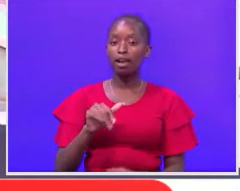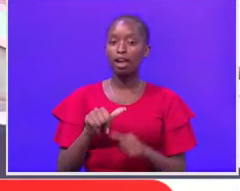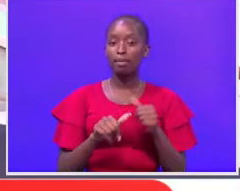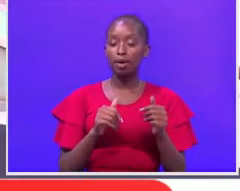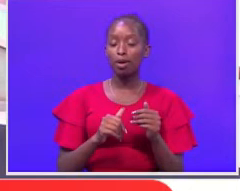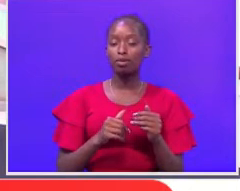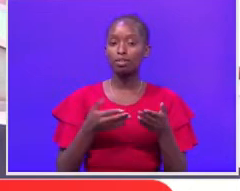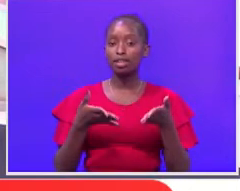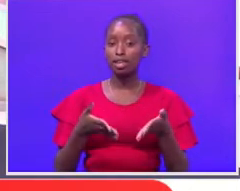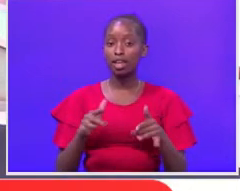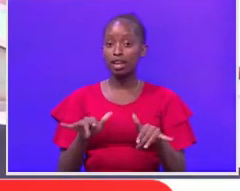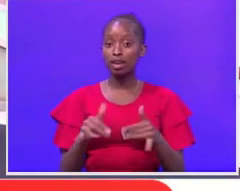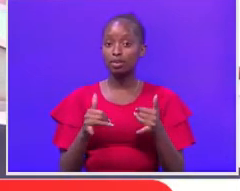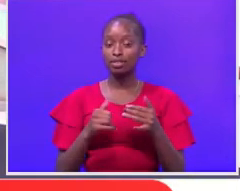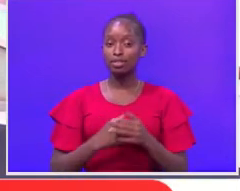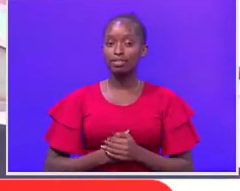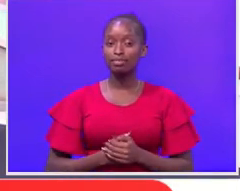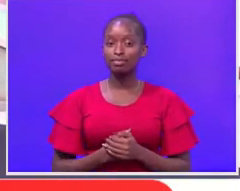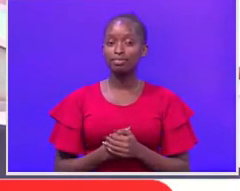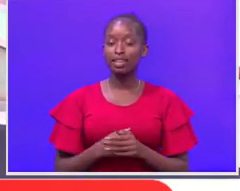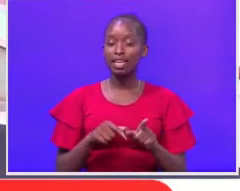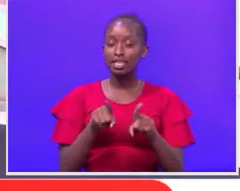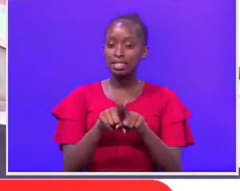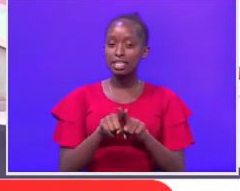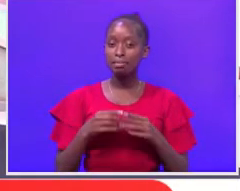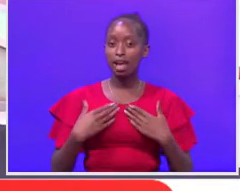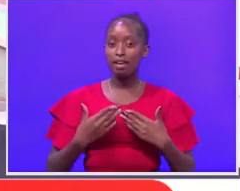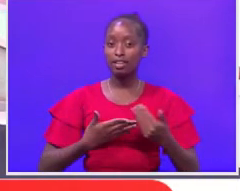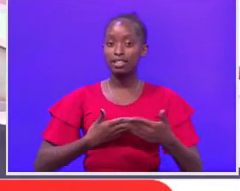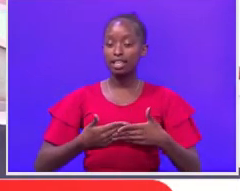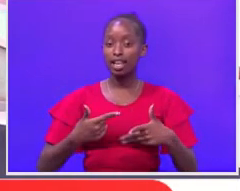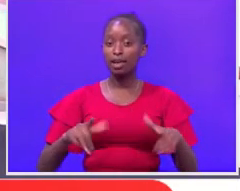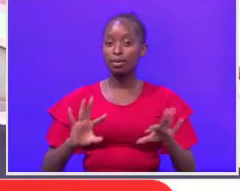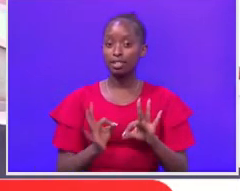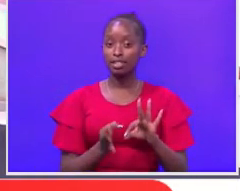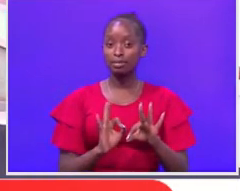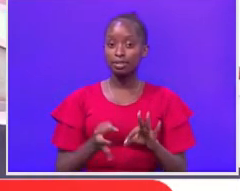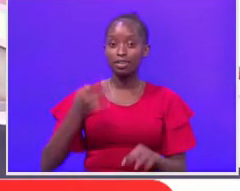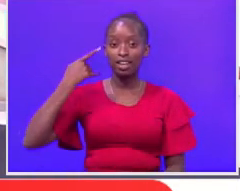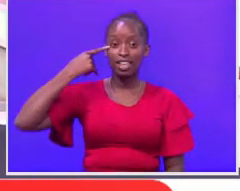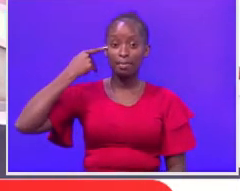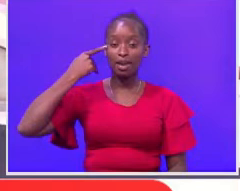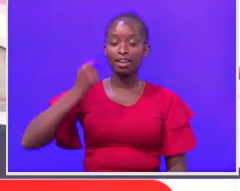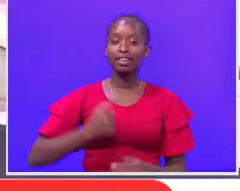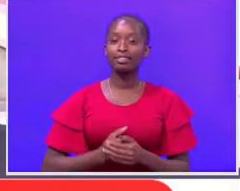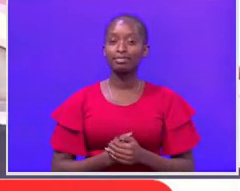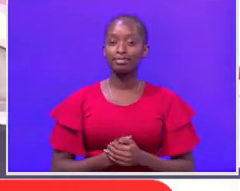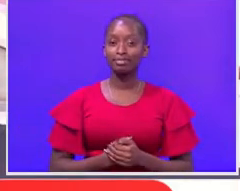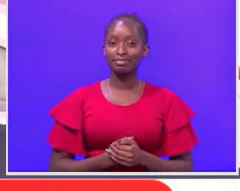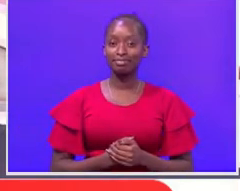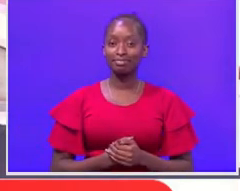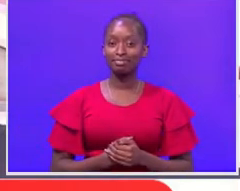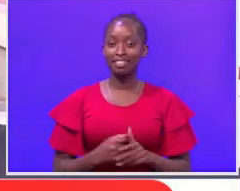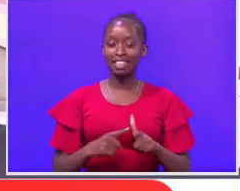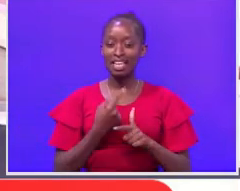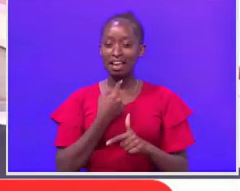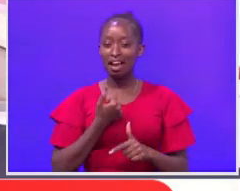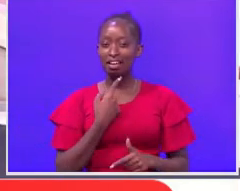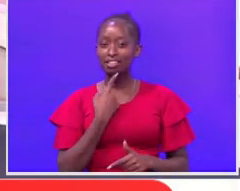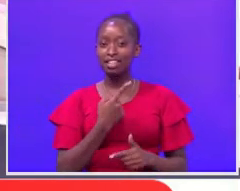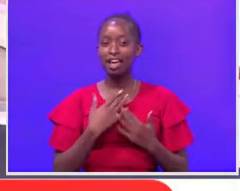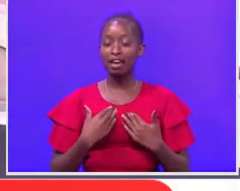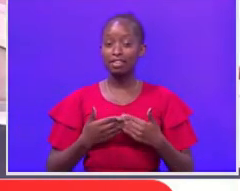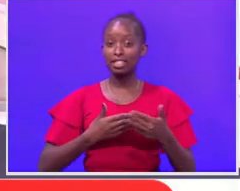show. As I informed you, Rhoda Nyamai is on sign language interpretation tonight, and she says my name on sign language is